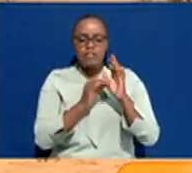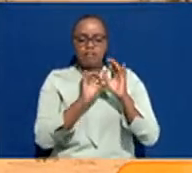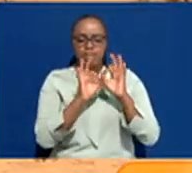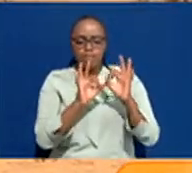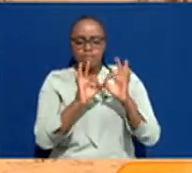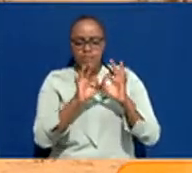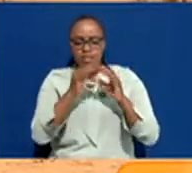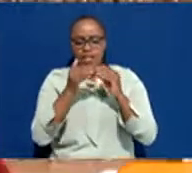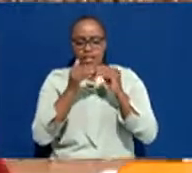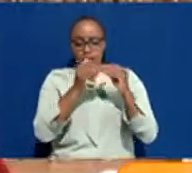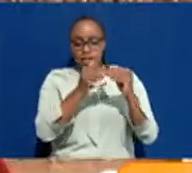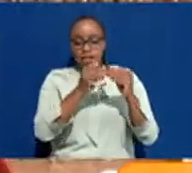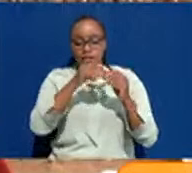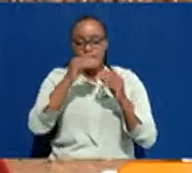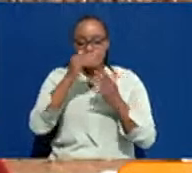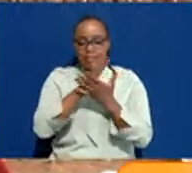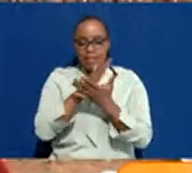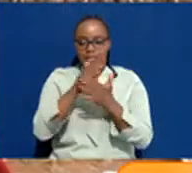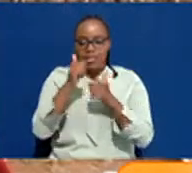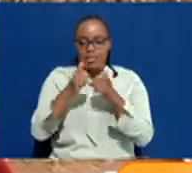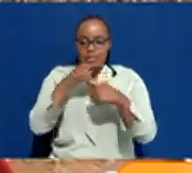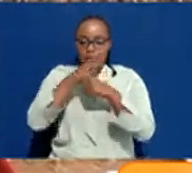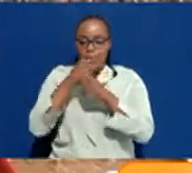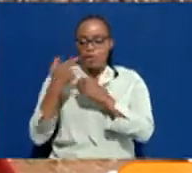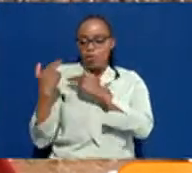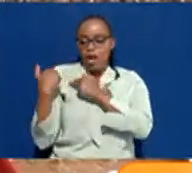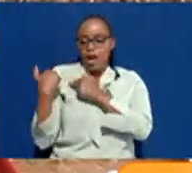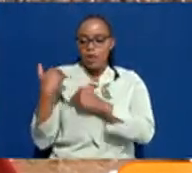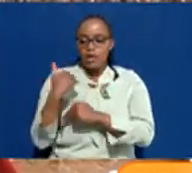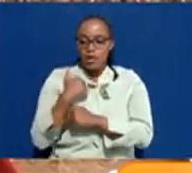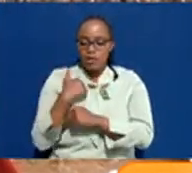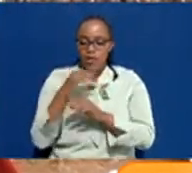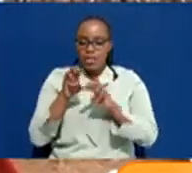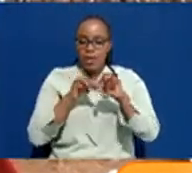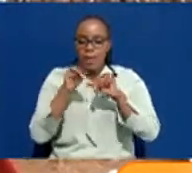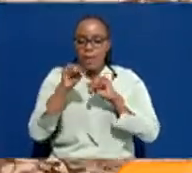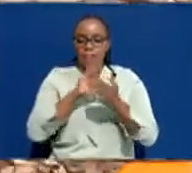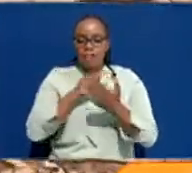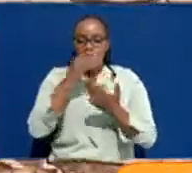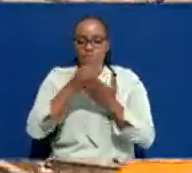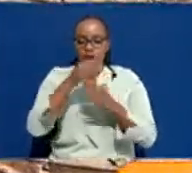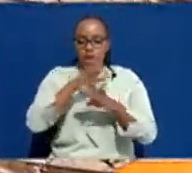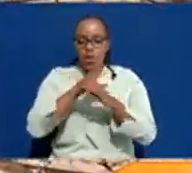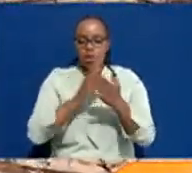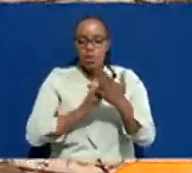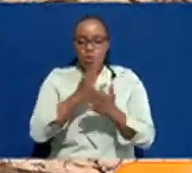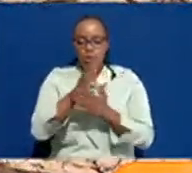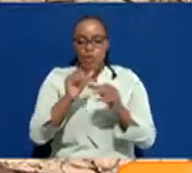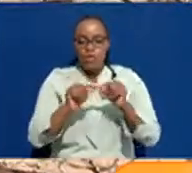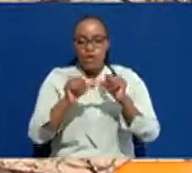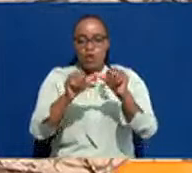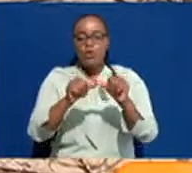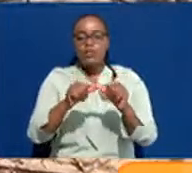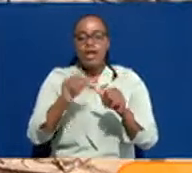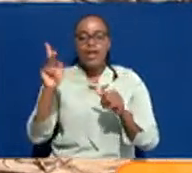governance structures to guarantee accountability in the management of funds received through this ongoing